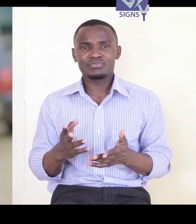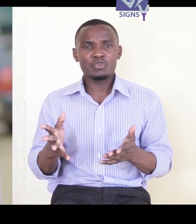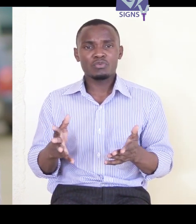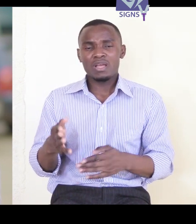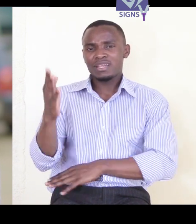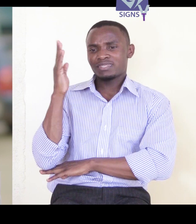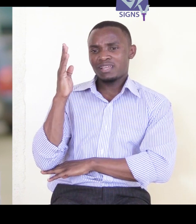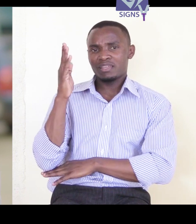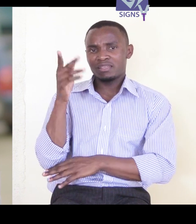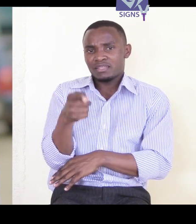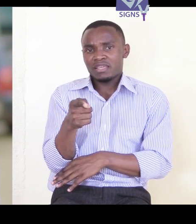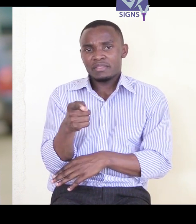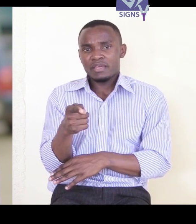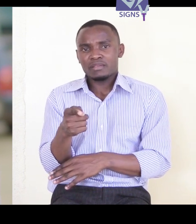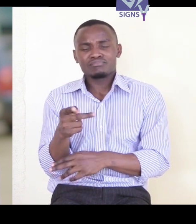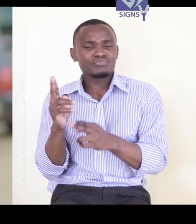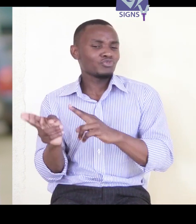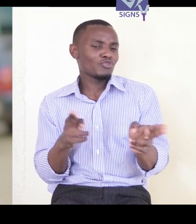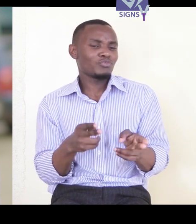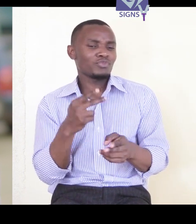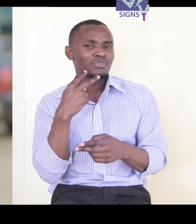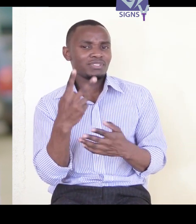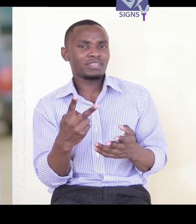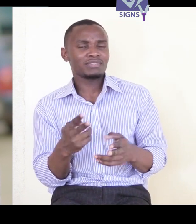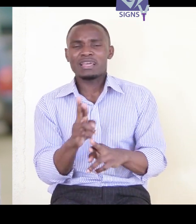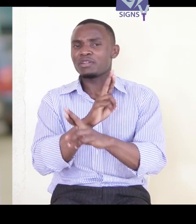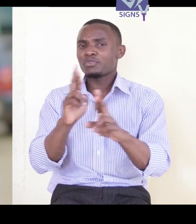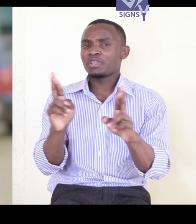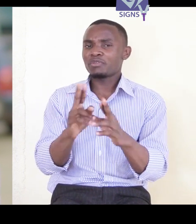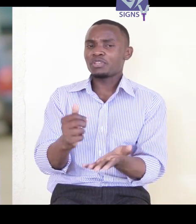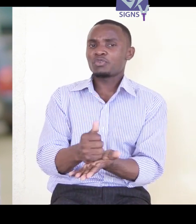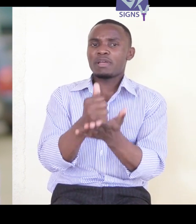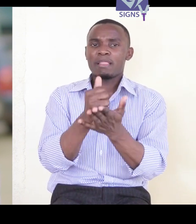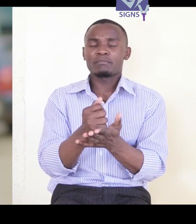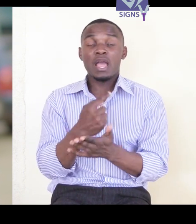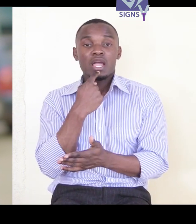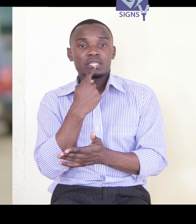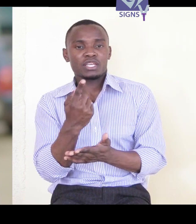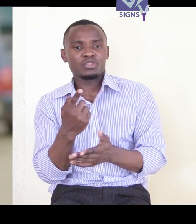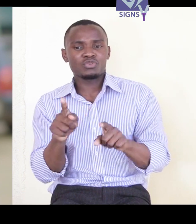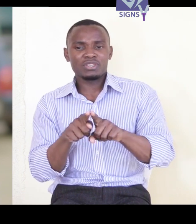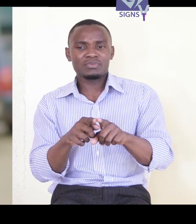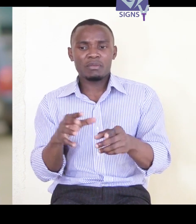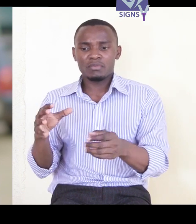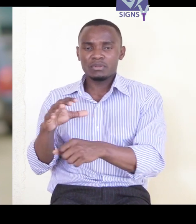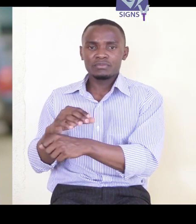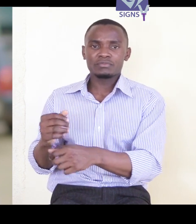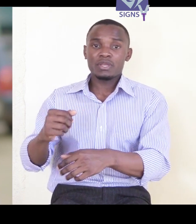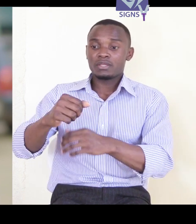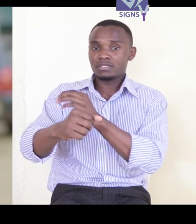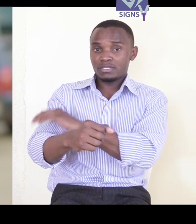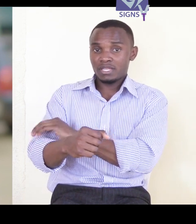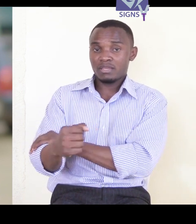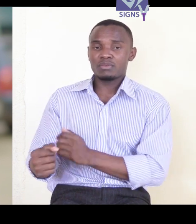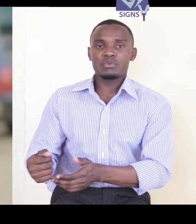If you go to a bank where the soldiers are used to seeing you around, when you get there, they will be very ready to assist you. They will tell you,